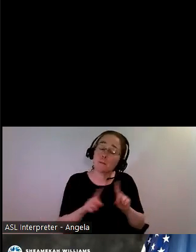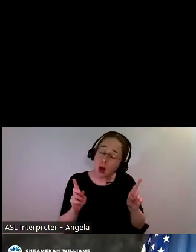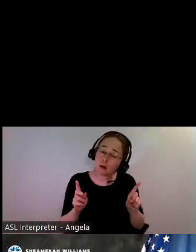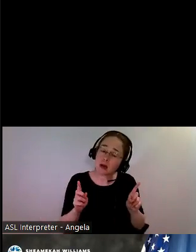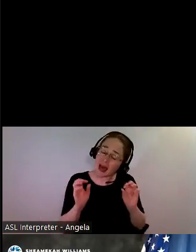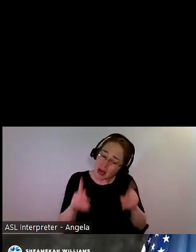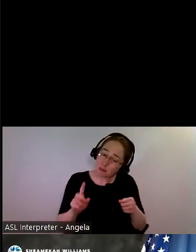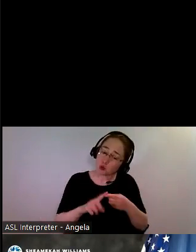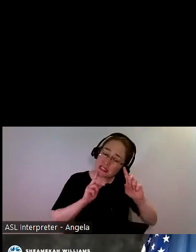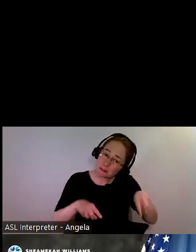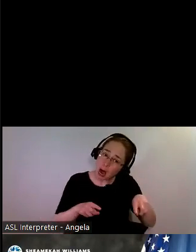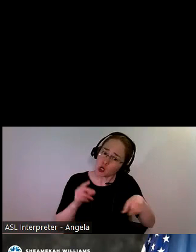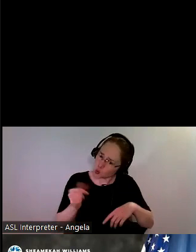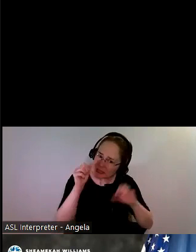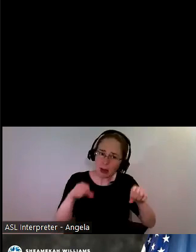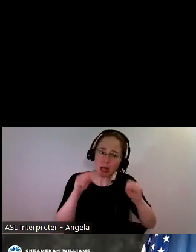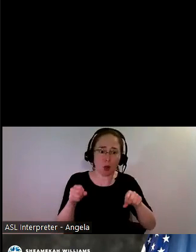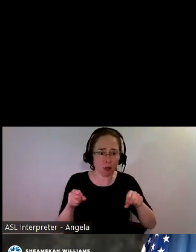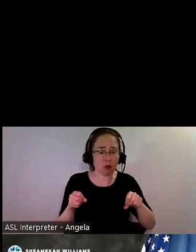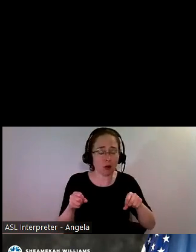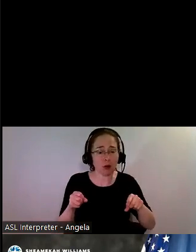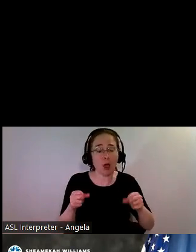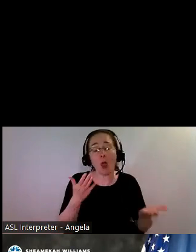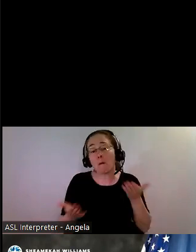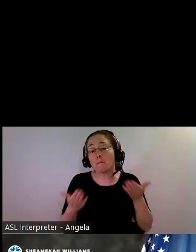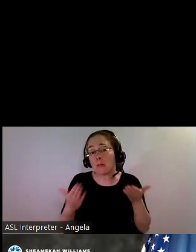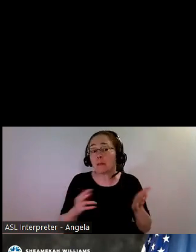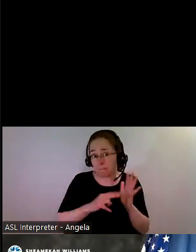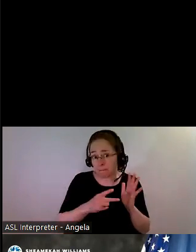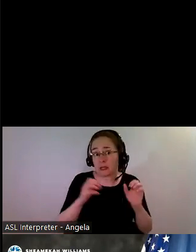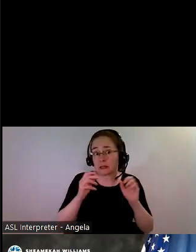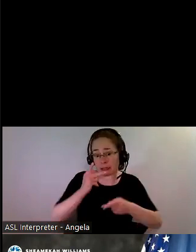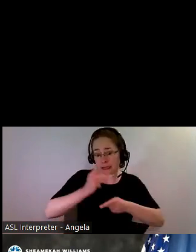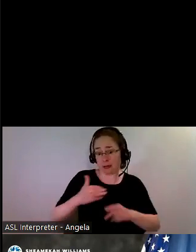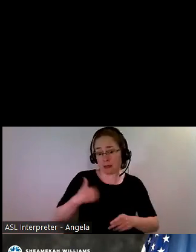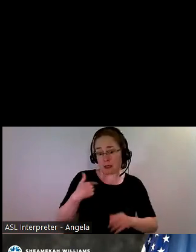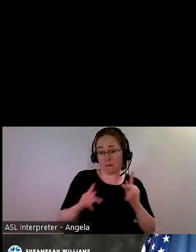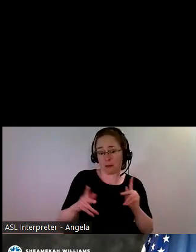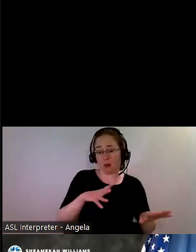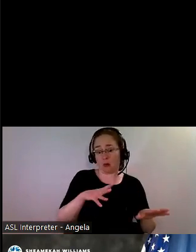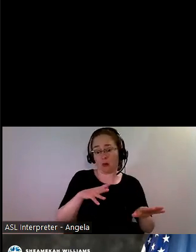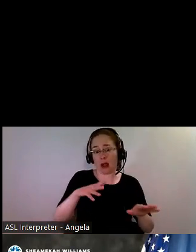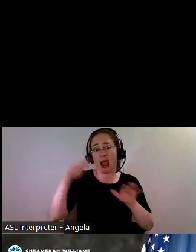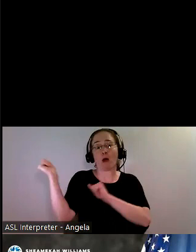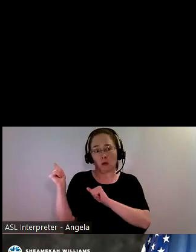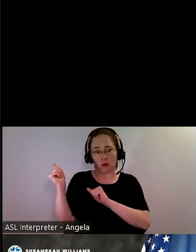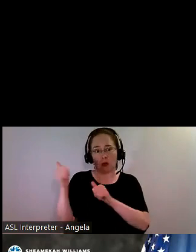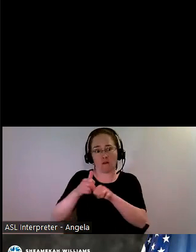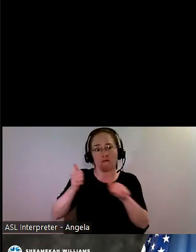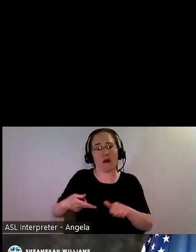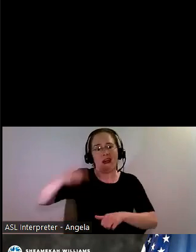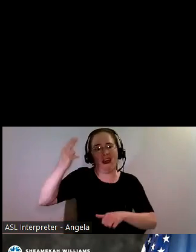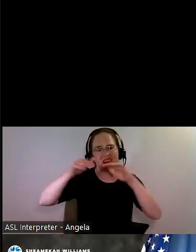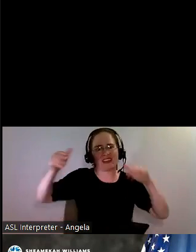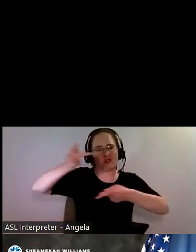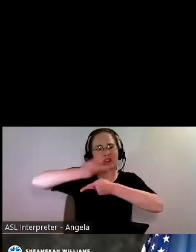to respond as quickly as possible may mean that we can keep those young people out of those higher levels of care and really